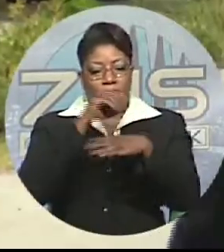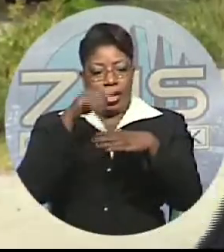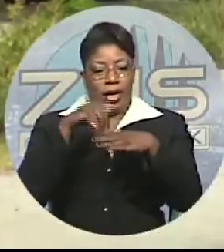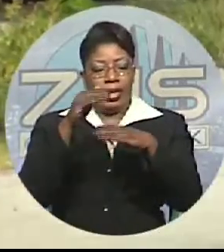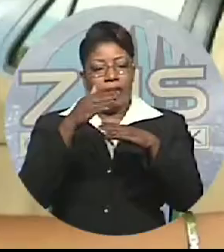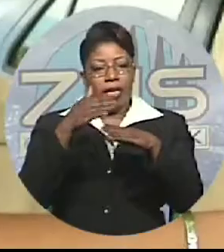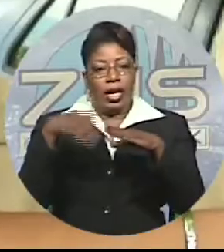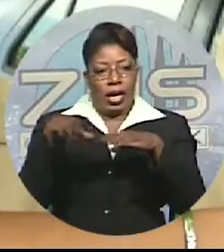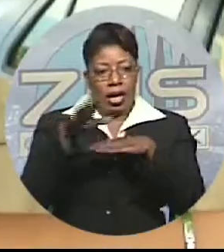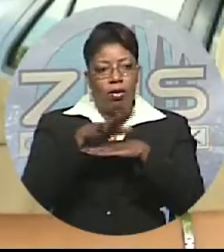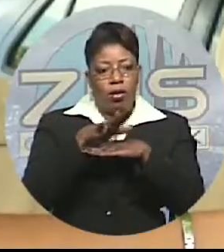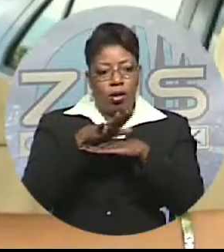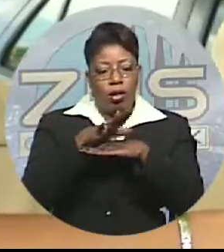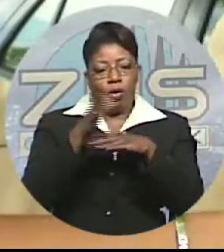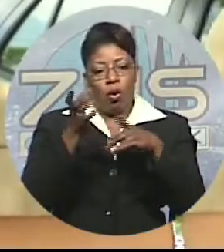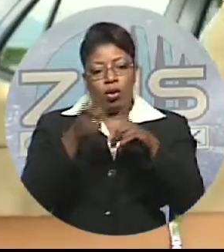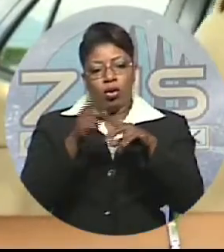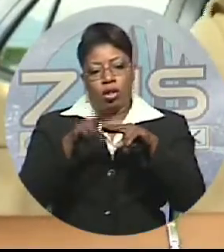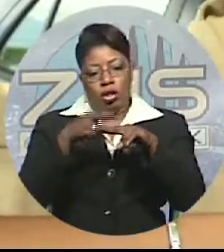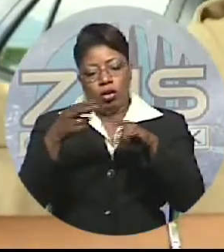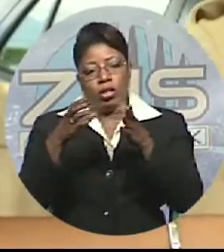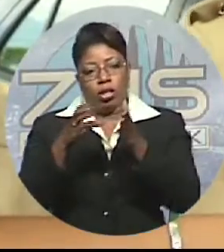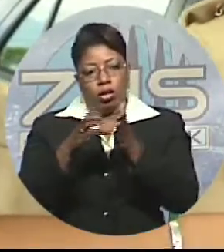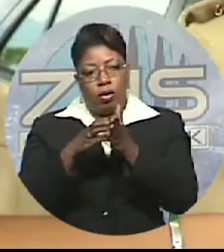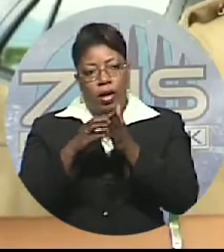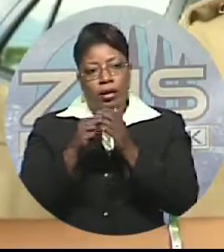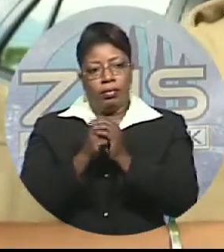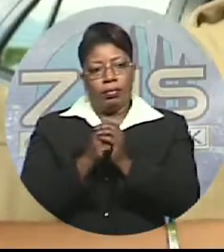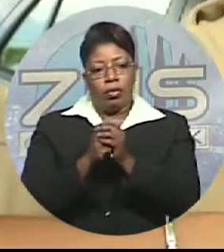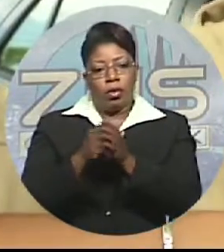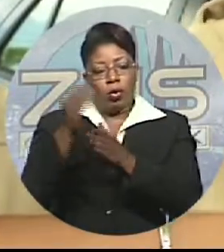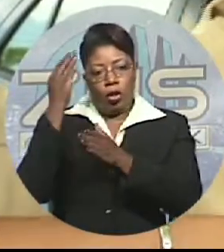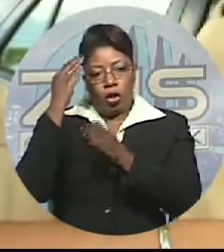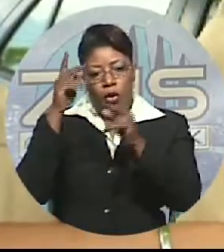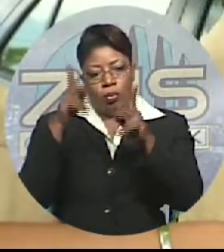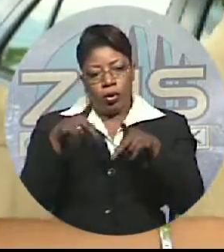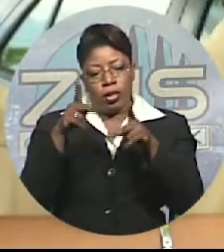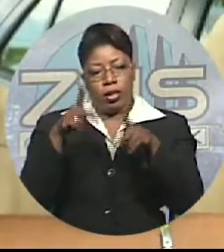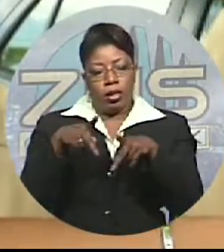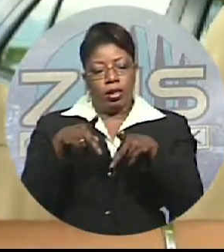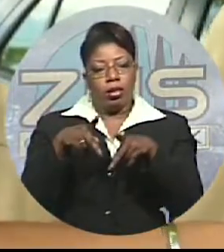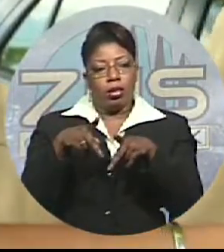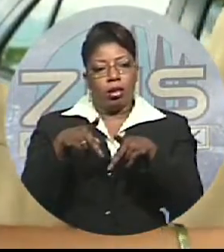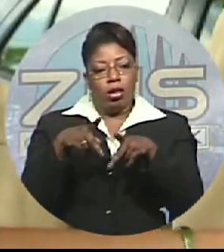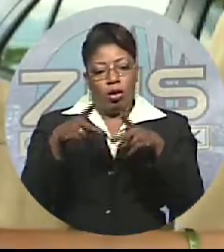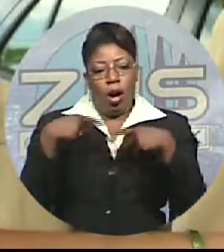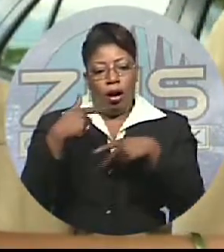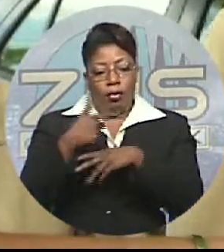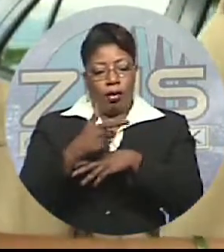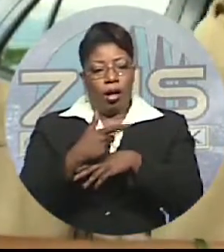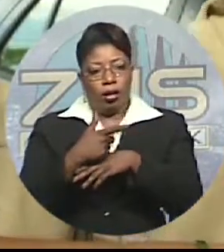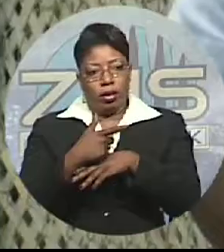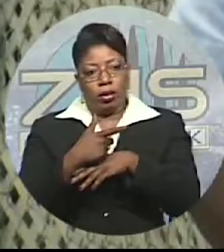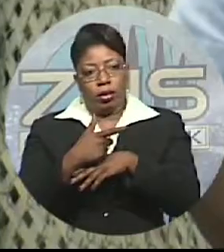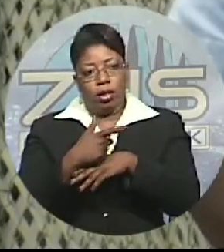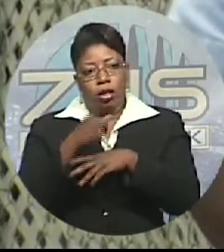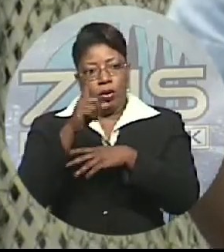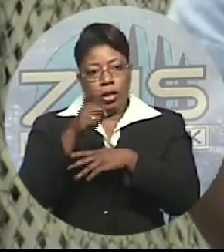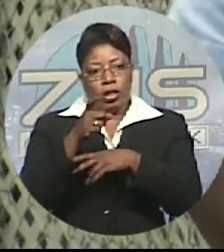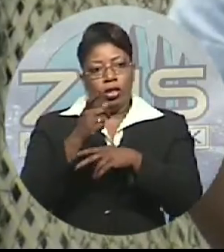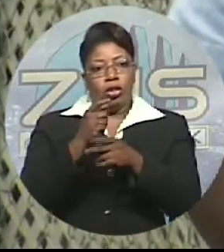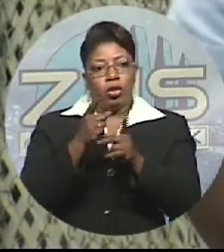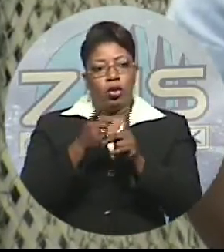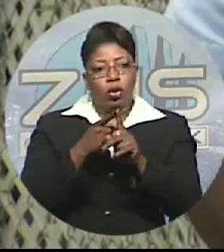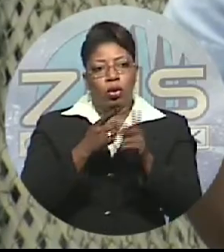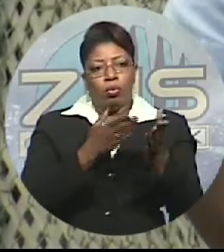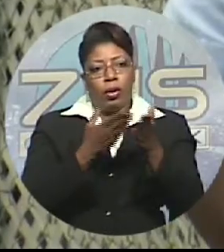on crime. There are a number of persons we know are in possession of firearms. We continue to put the appeal out that those persons who have those firearms, we need you to